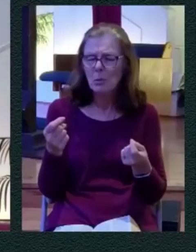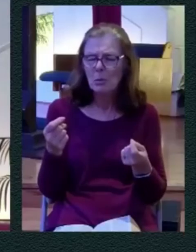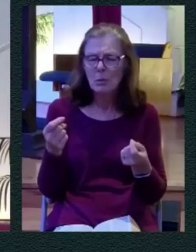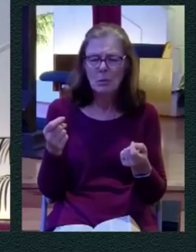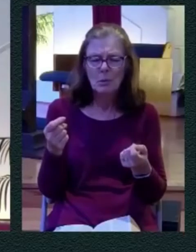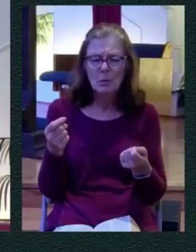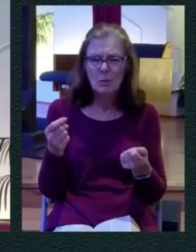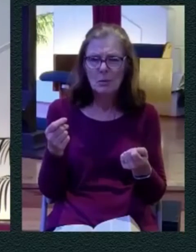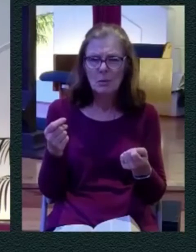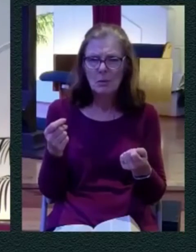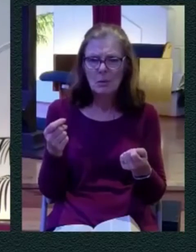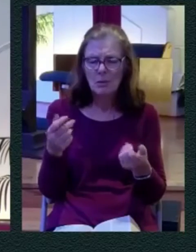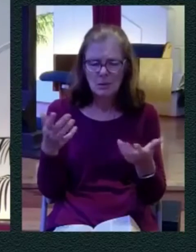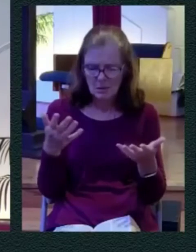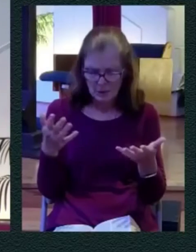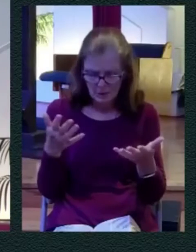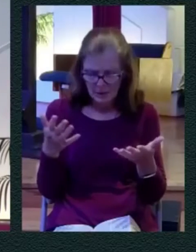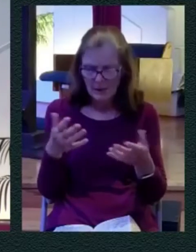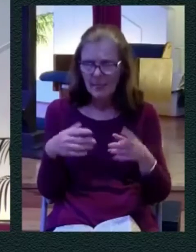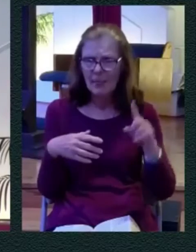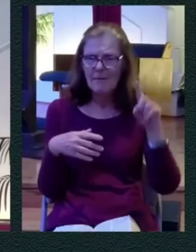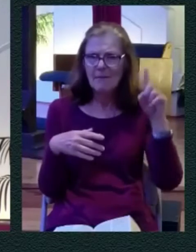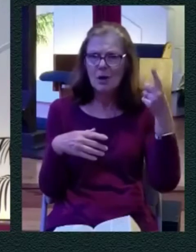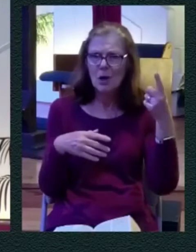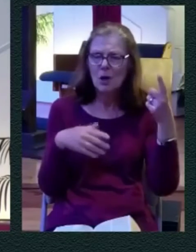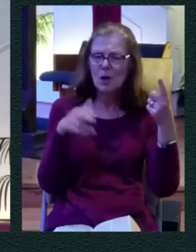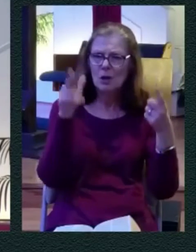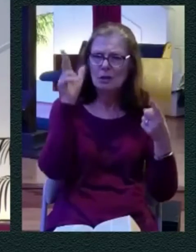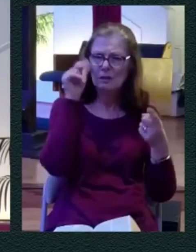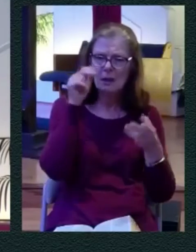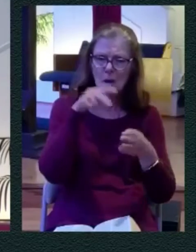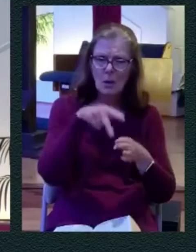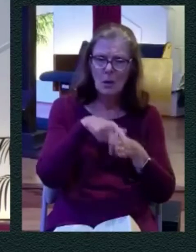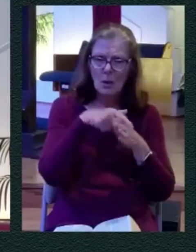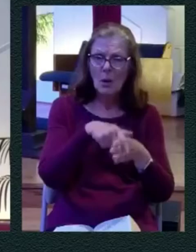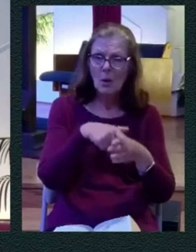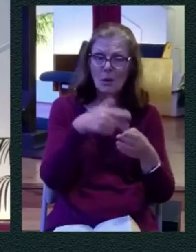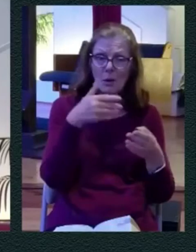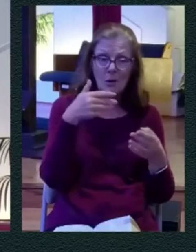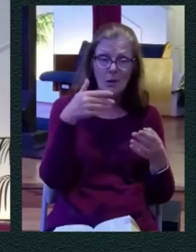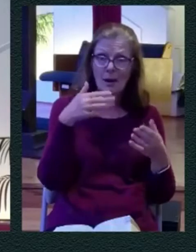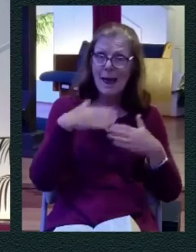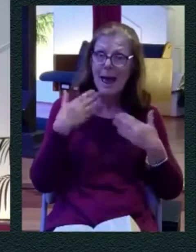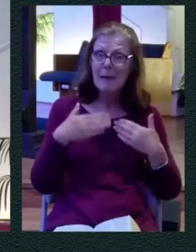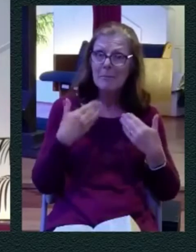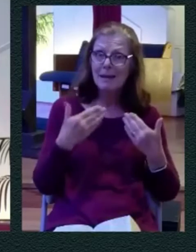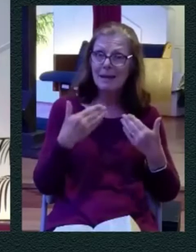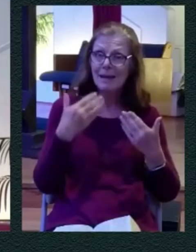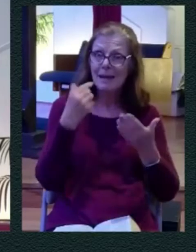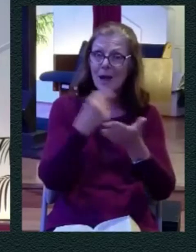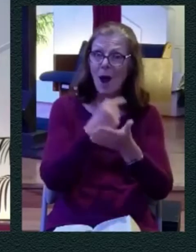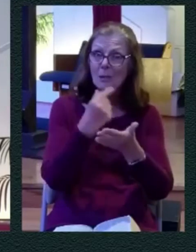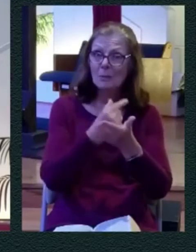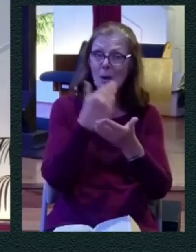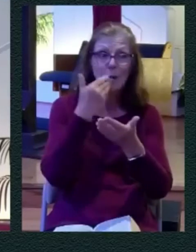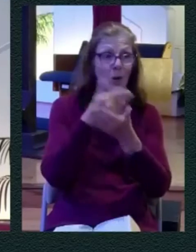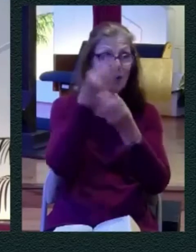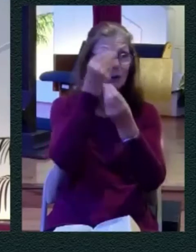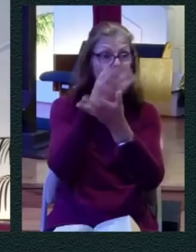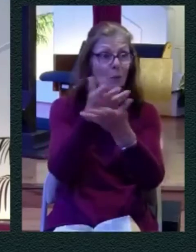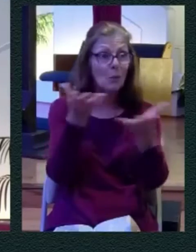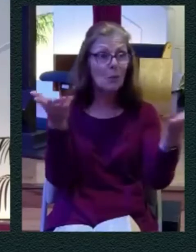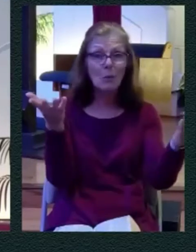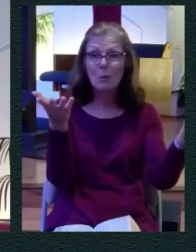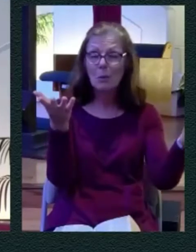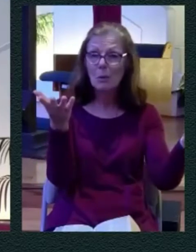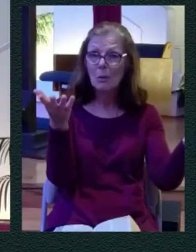We read of the first horse and we're rejoicing. It's good news. Going forth to